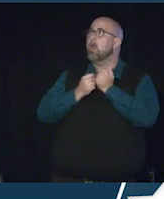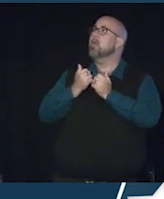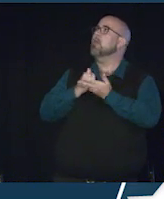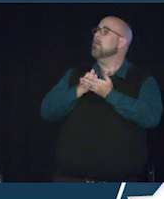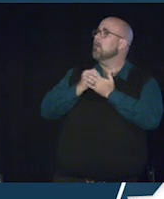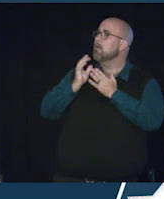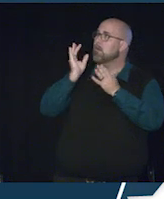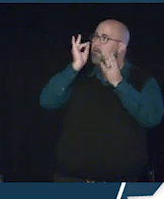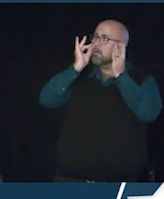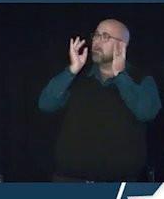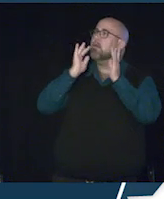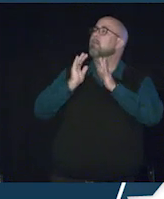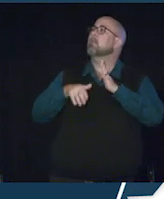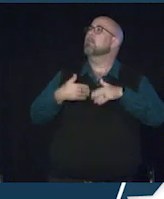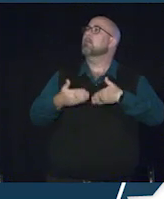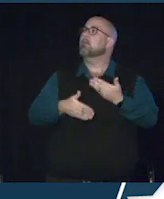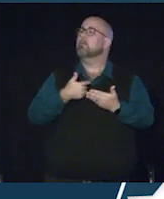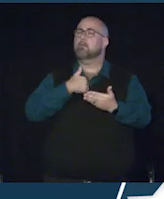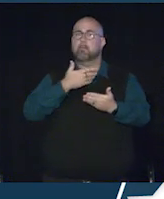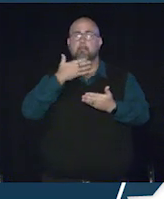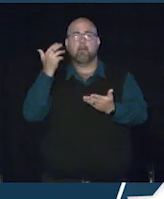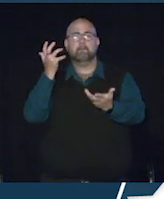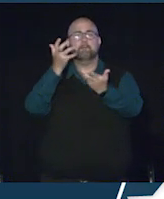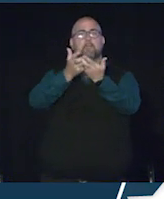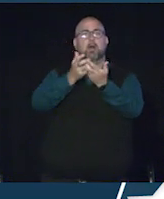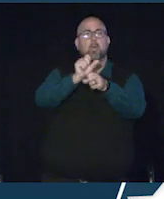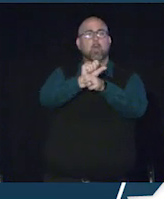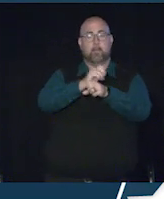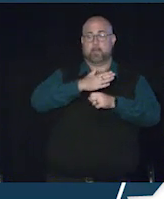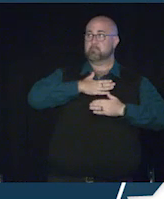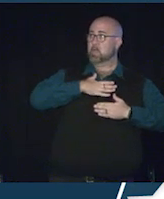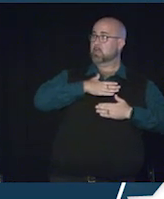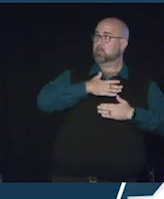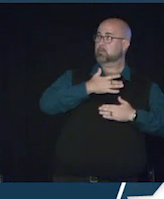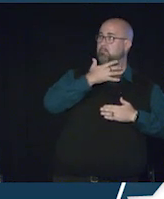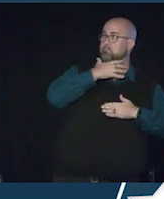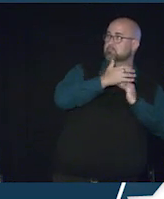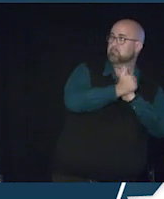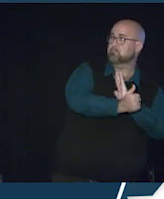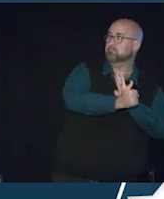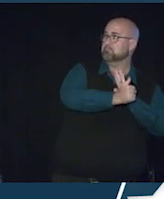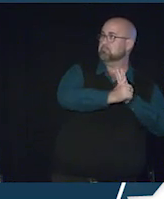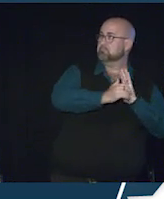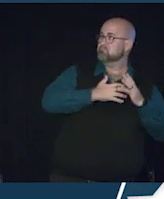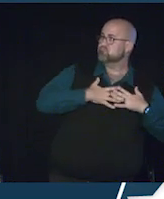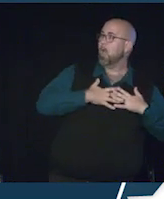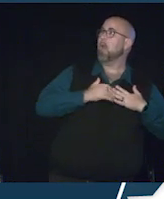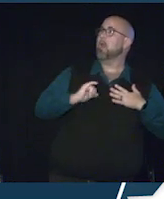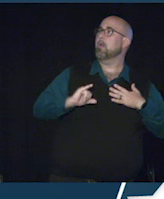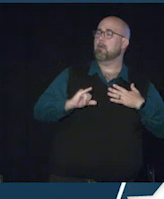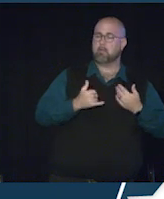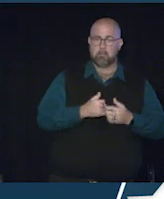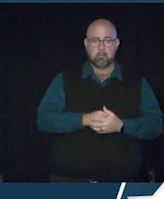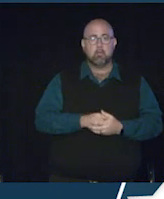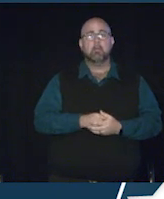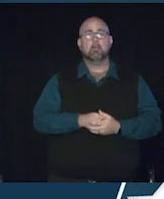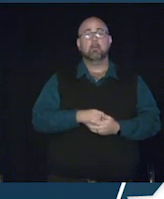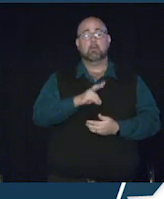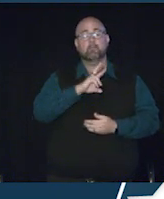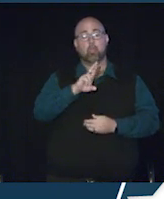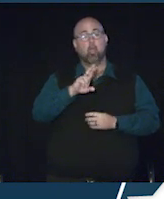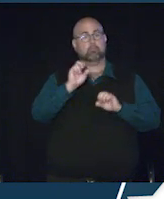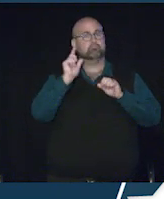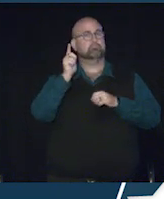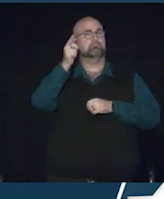on where they might fit best in the workforce with their strengths and abilities. Additionally, VR is able to offer